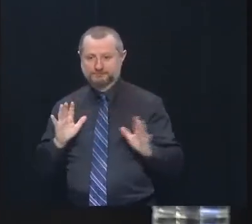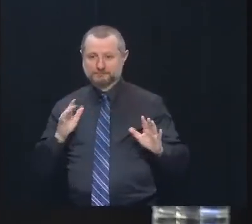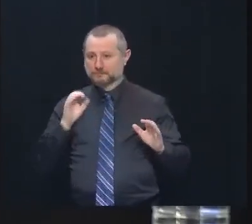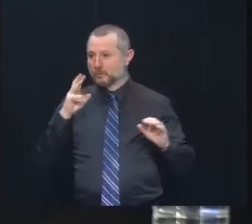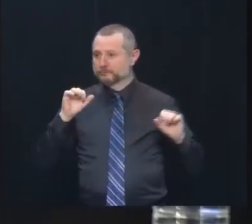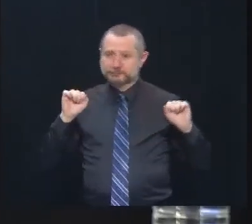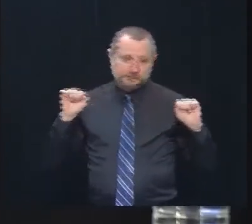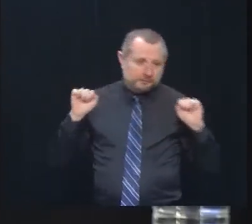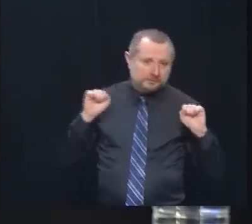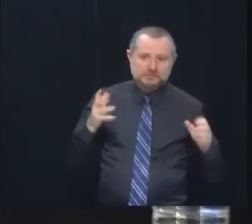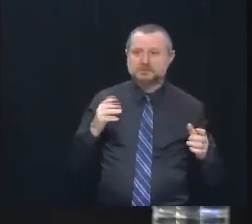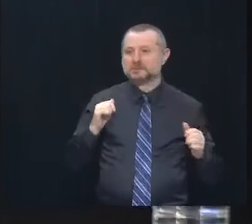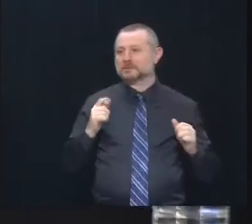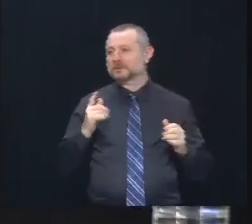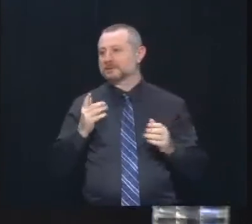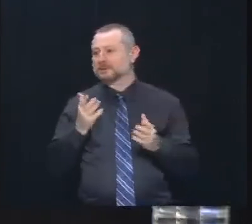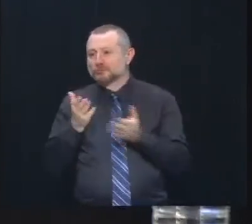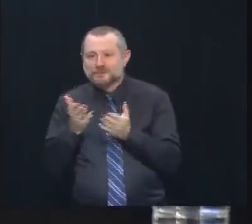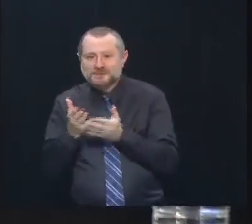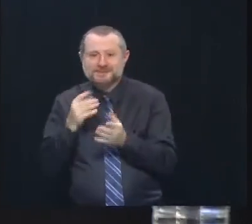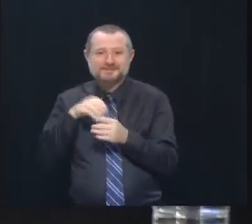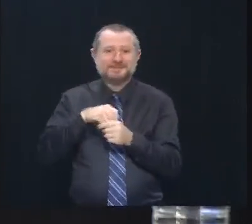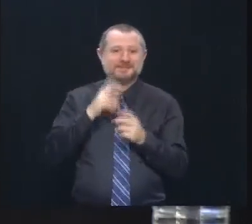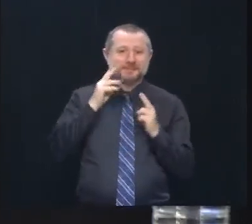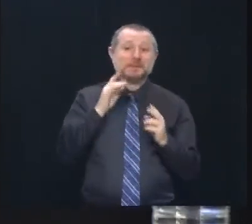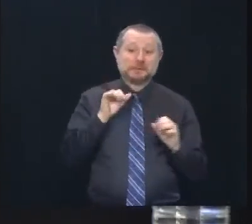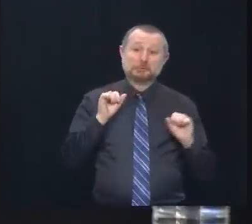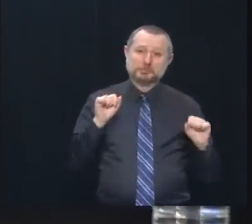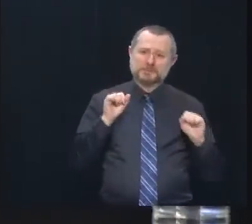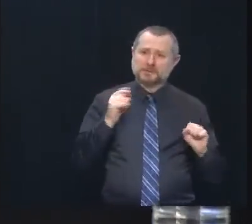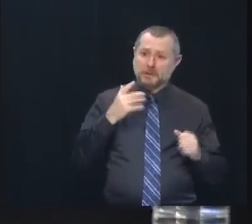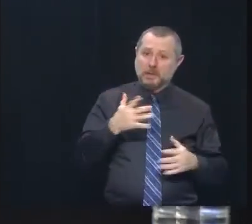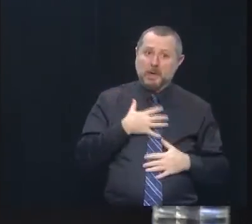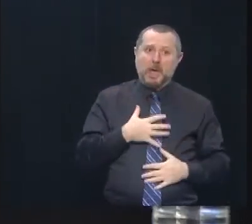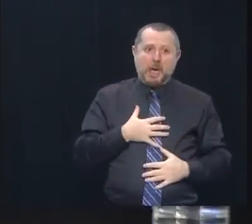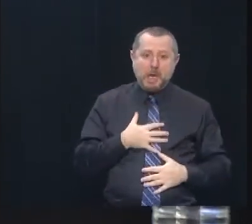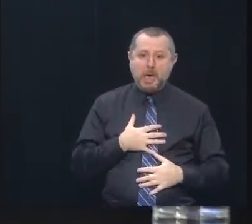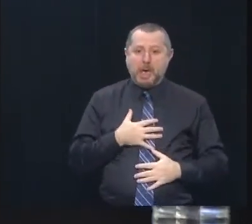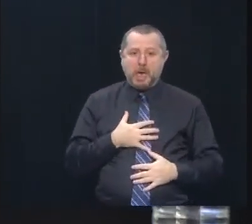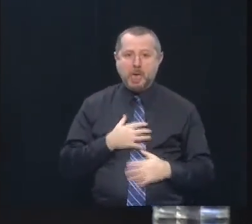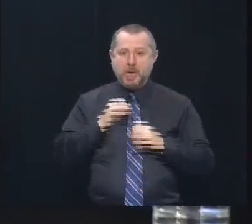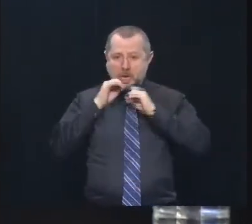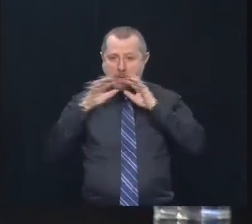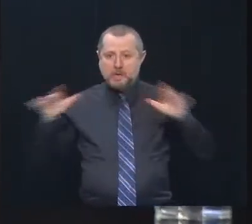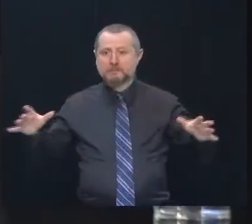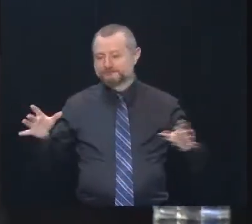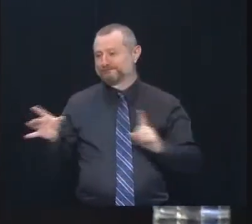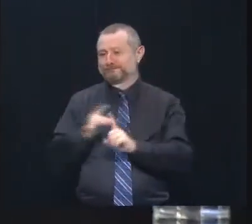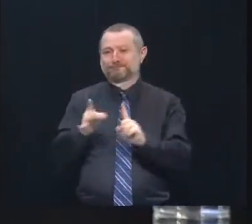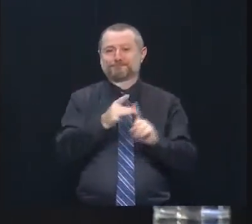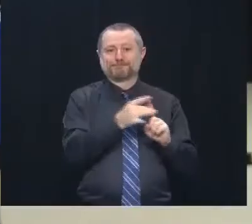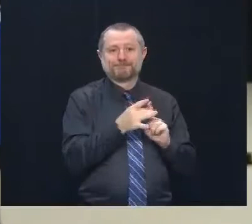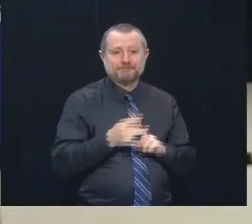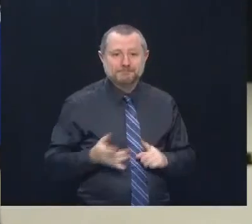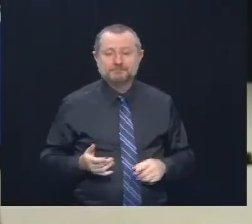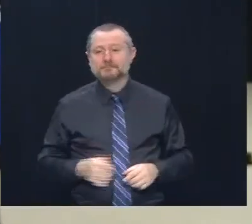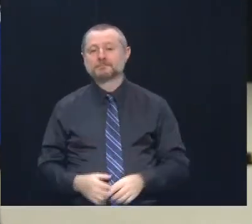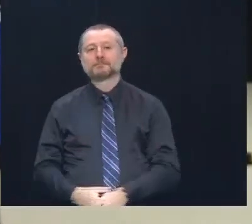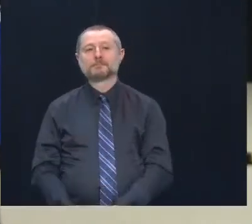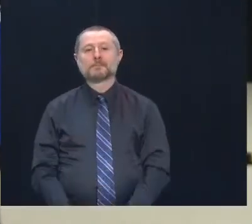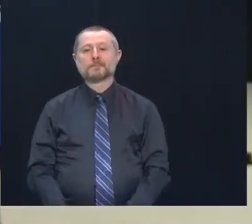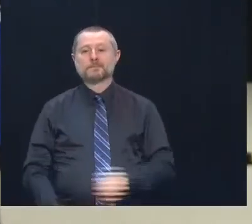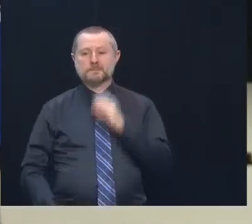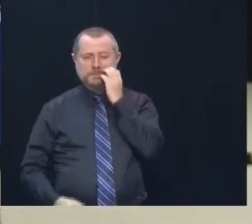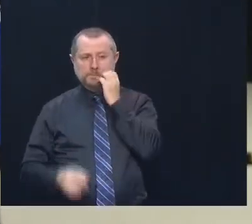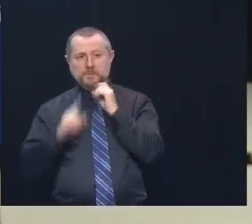in-person services, or again, like in gyms, where if you're breathing more heavily, you're closer in contact with one another. Inside your restrictions, they